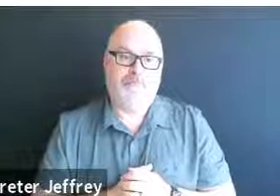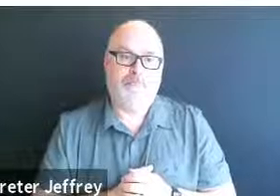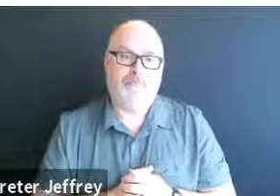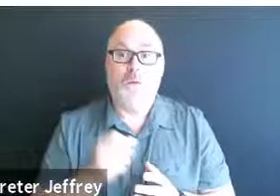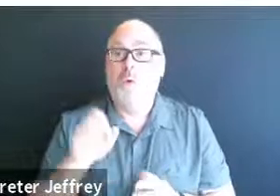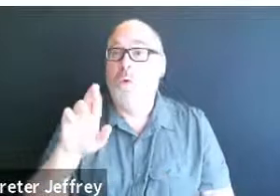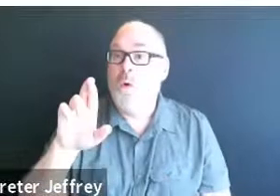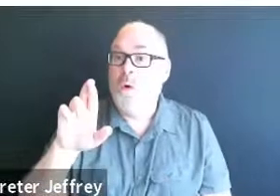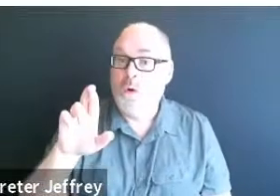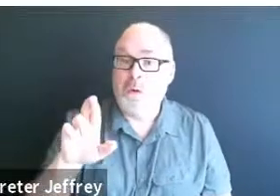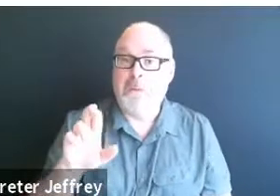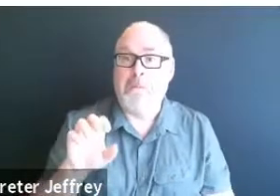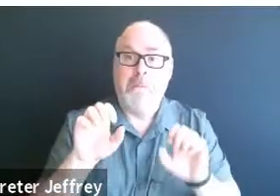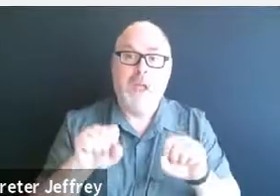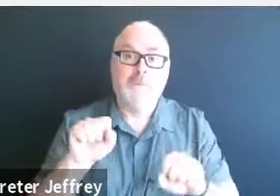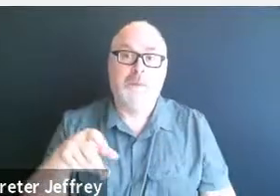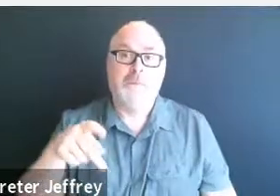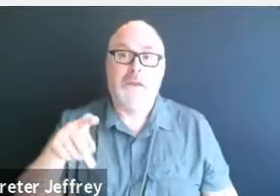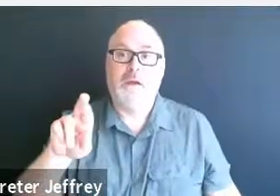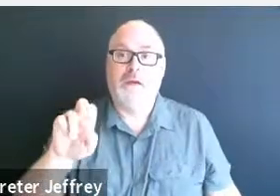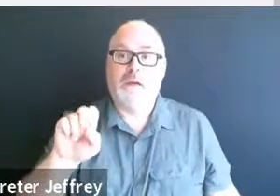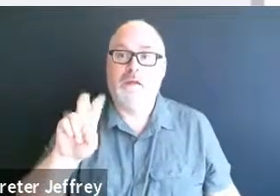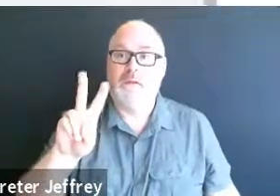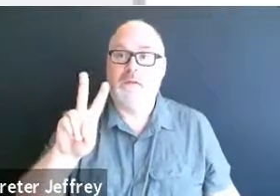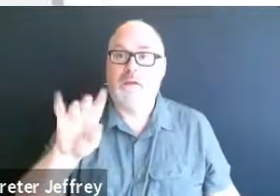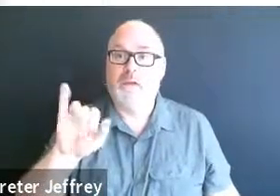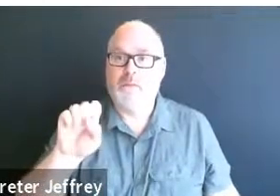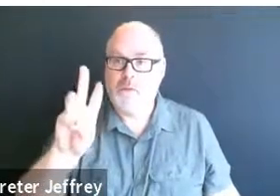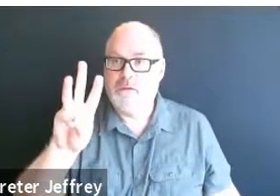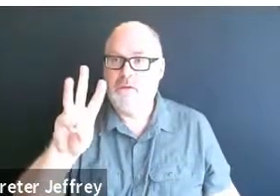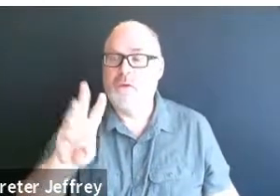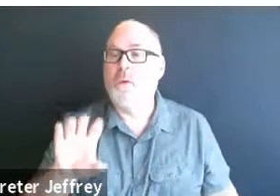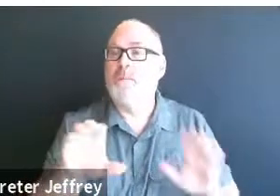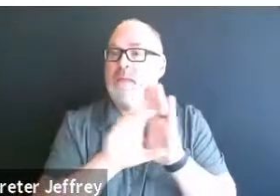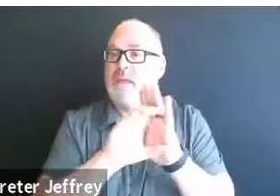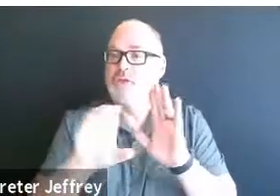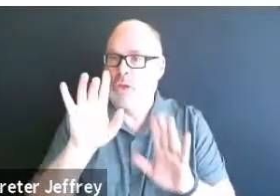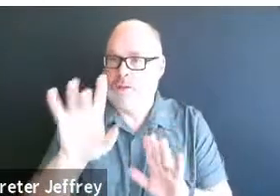or this preview icon will appear. Students can click that,